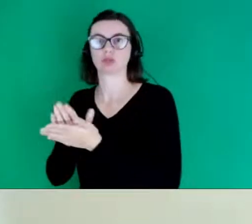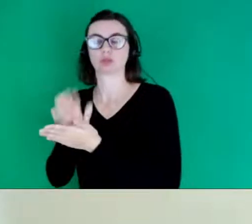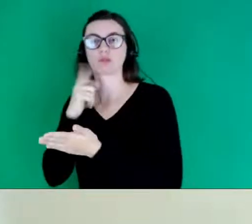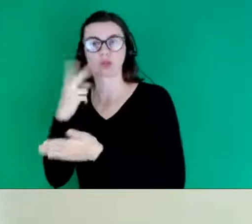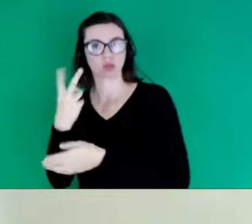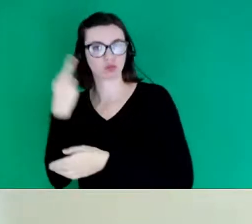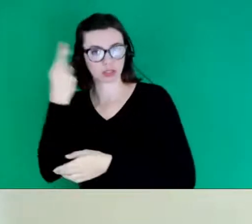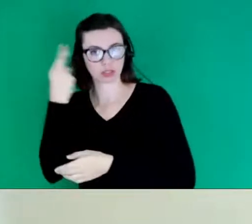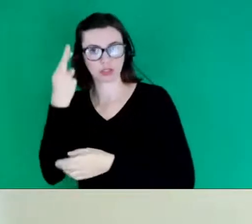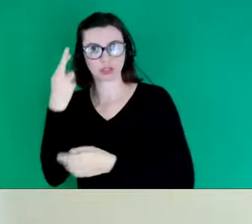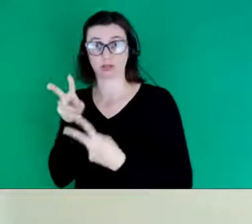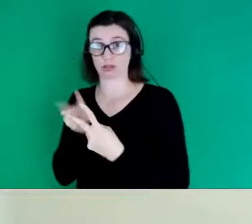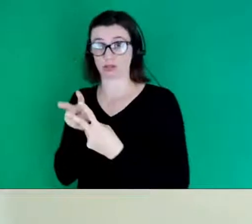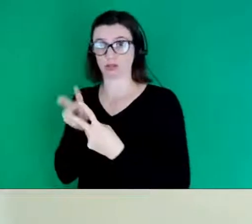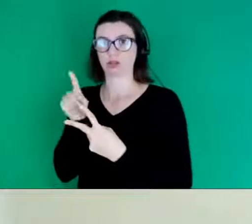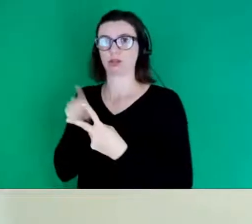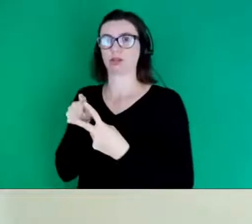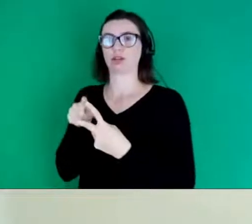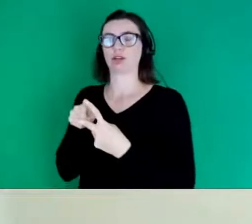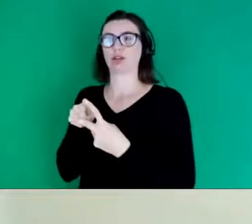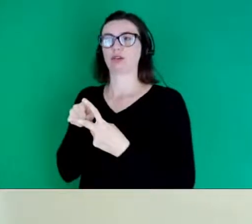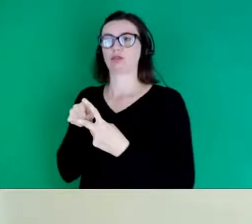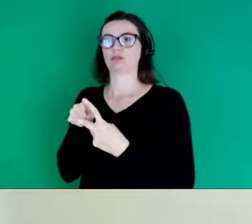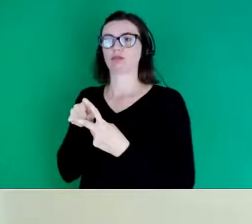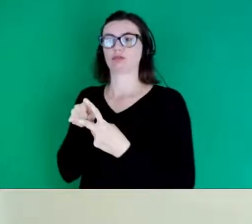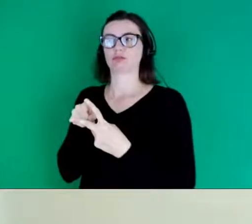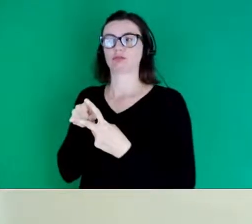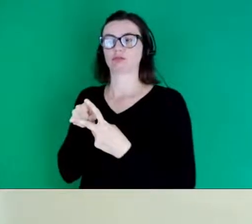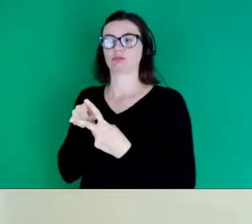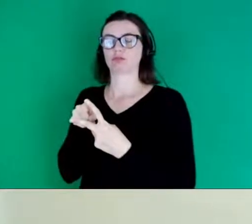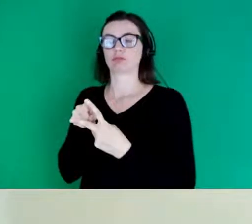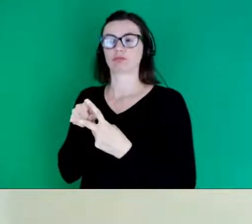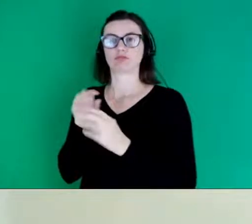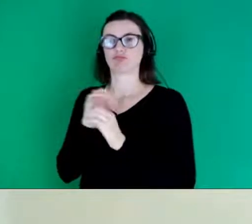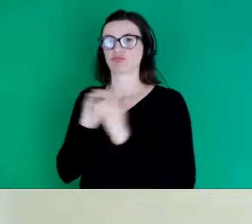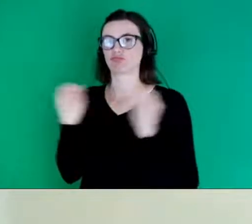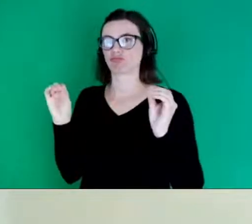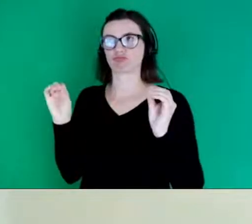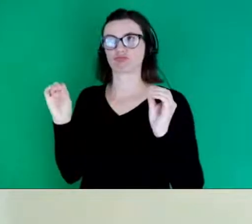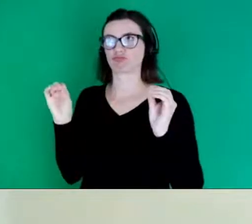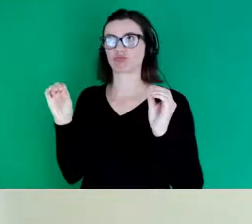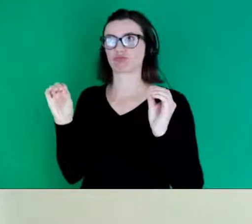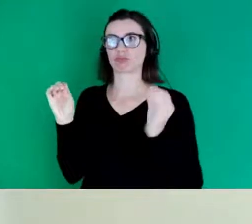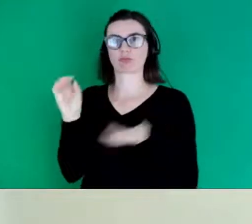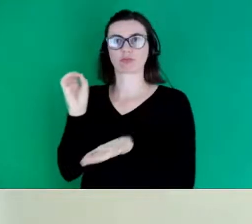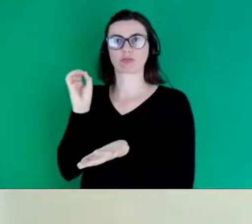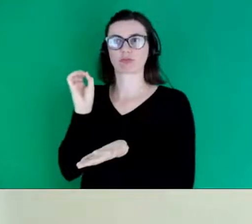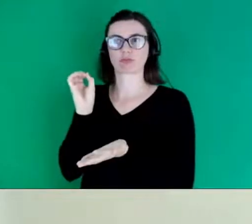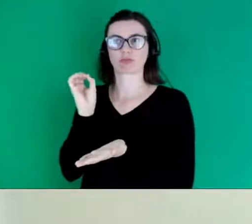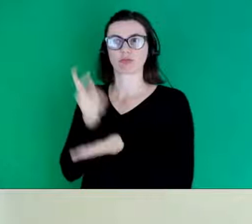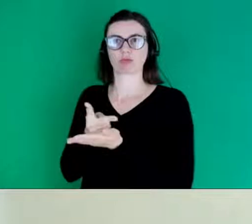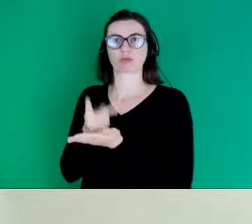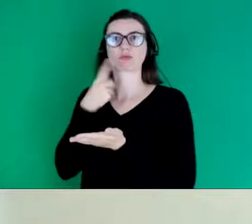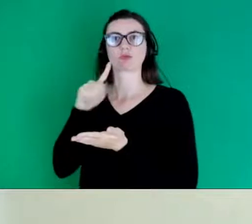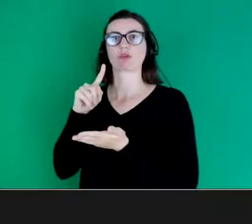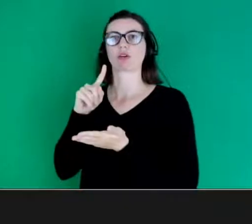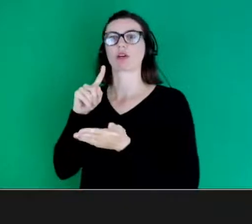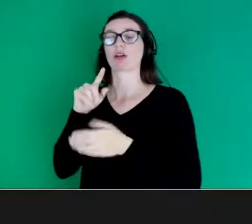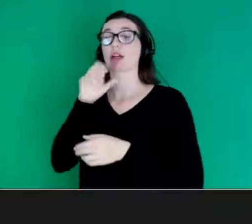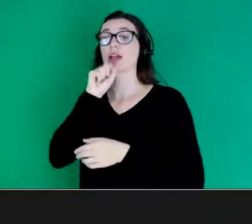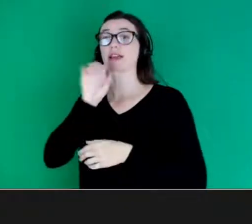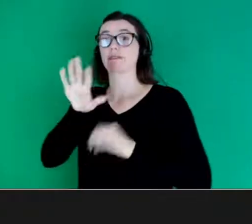reasons. There are none who have received any authorization younger than 5 years old.